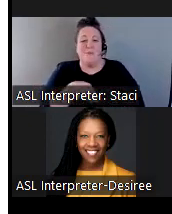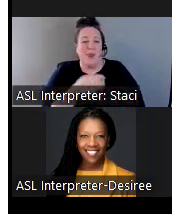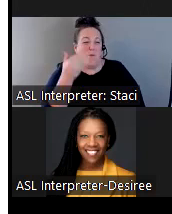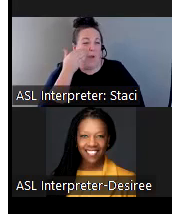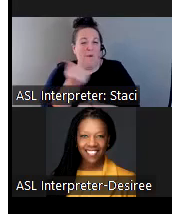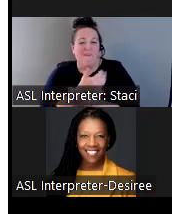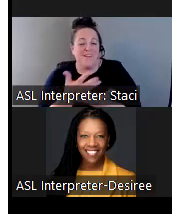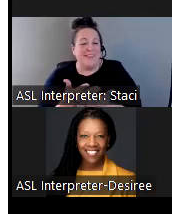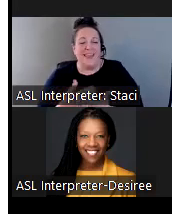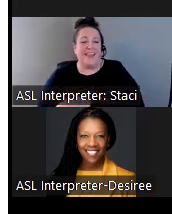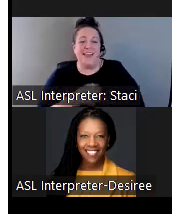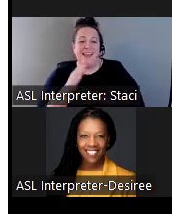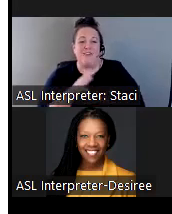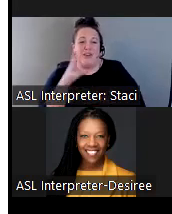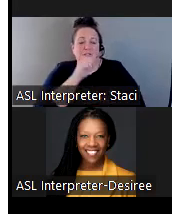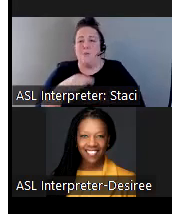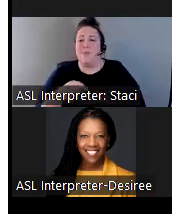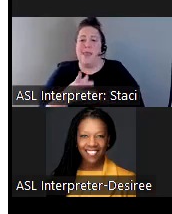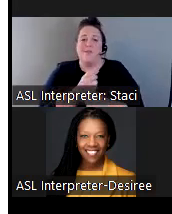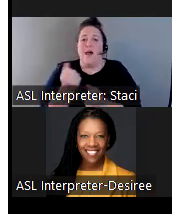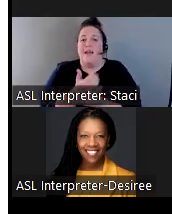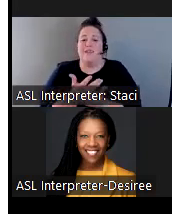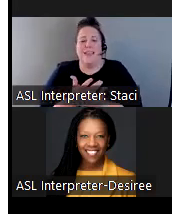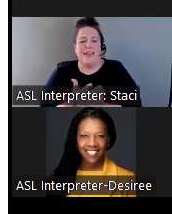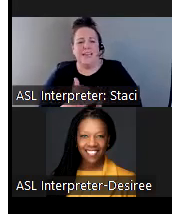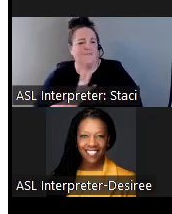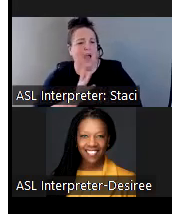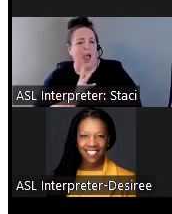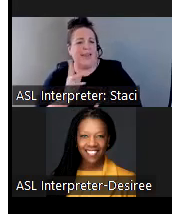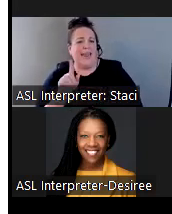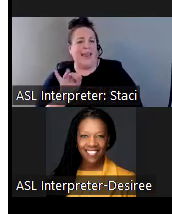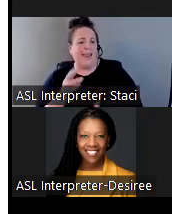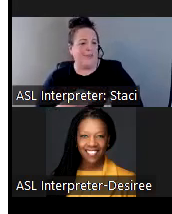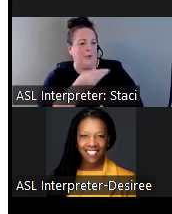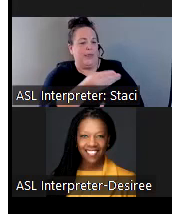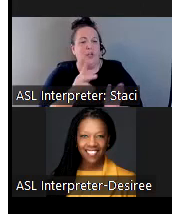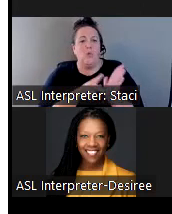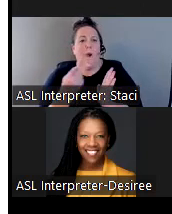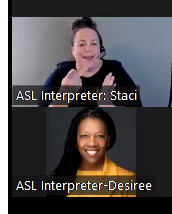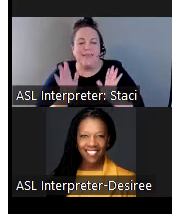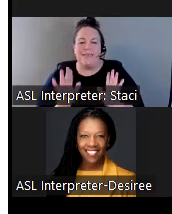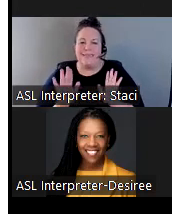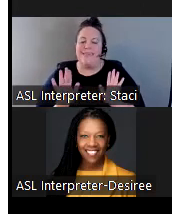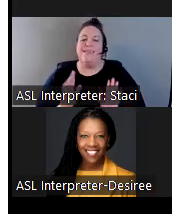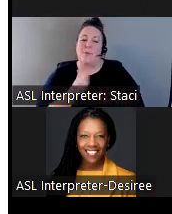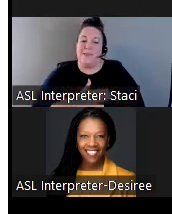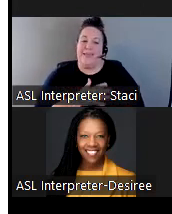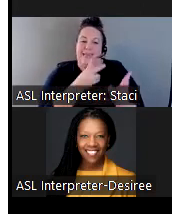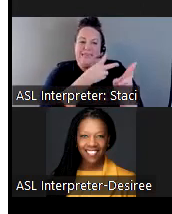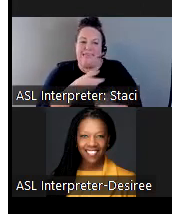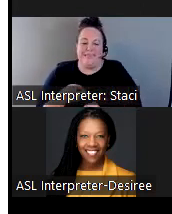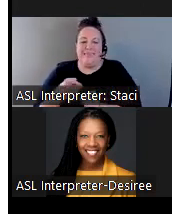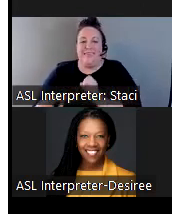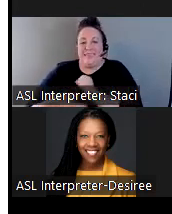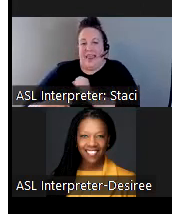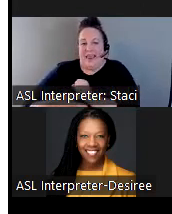and never assume they've received everything, and it never hurts to give it to them twice. So I would strongly encourage, again, put it in your folders and you can give